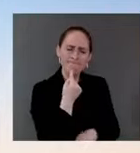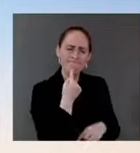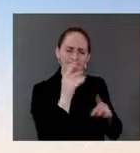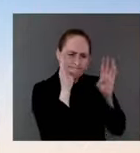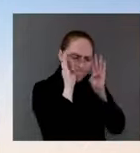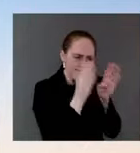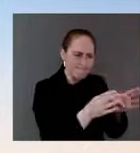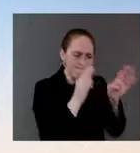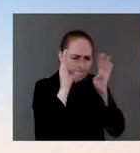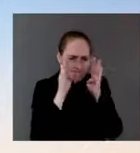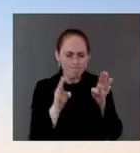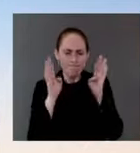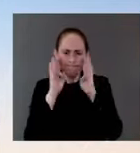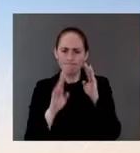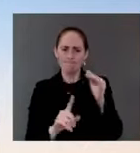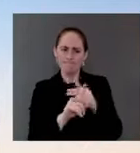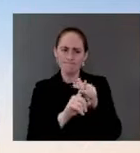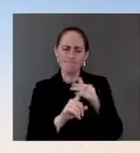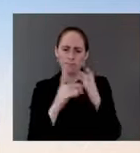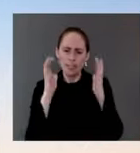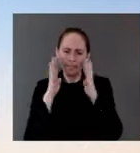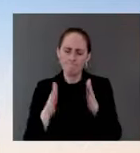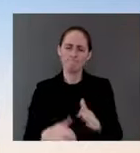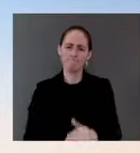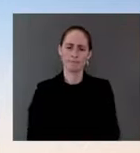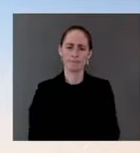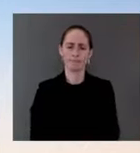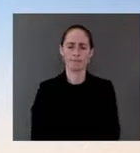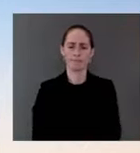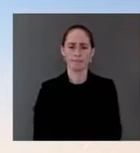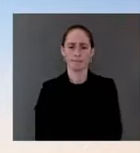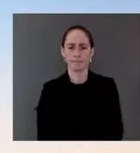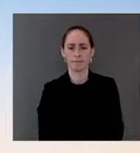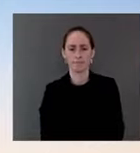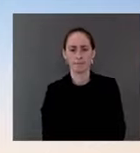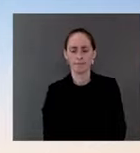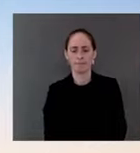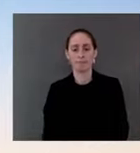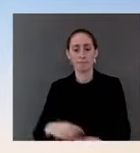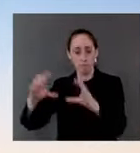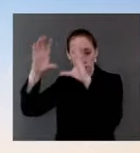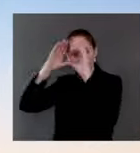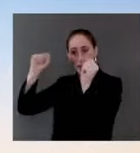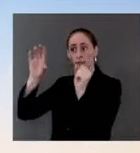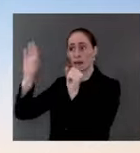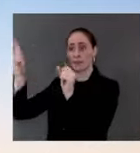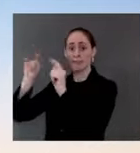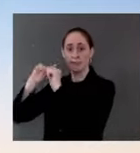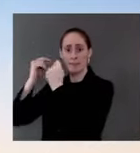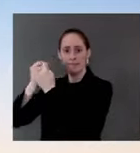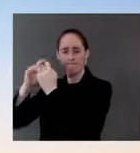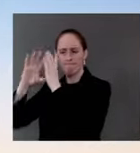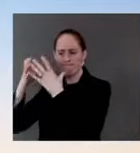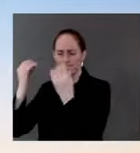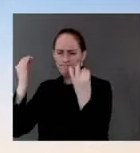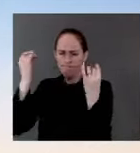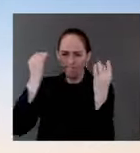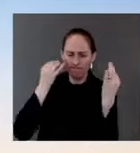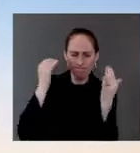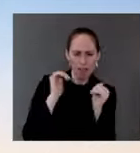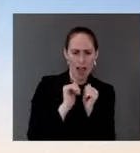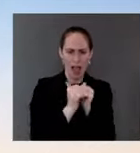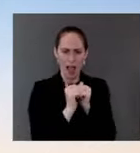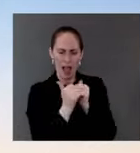what this administration is doing to lower prices. And that includes using every lever at our disposal to lower gas prices, something